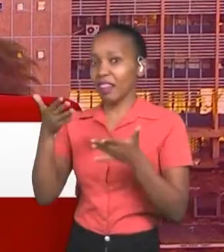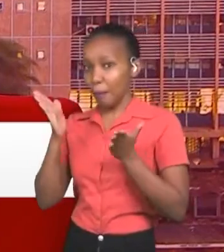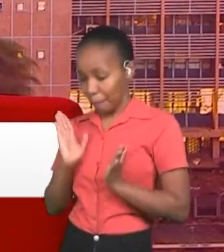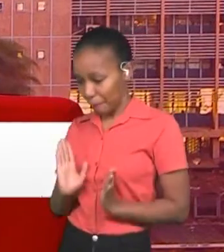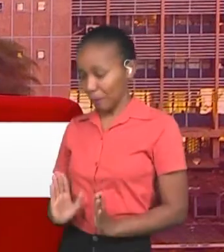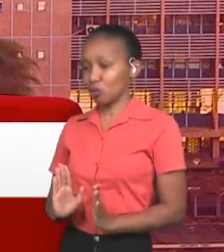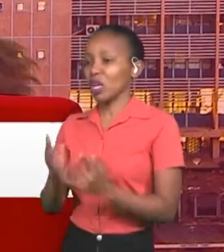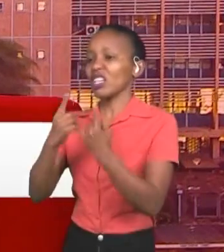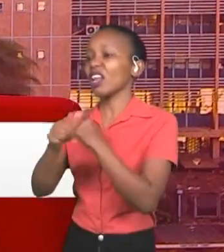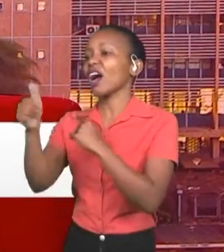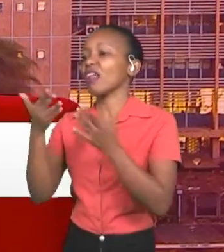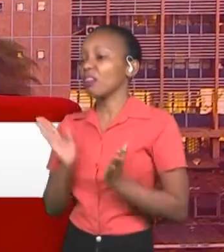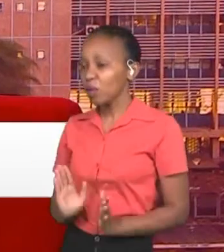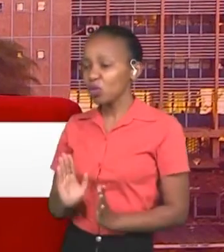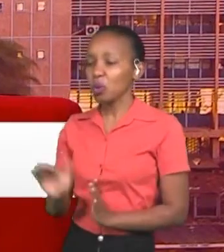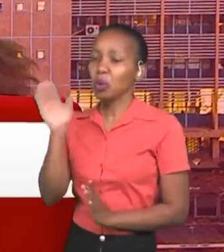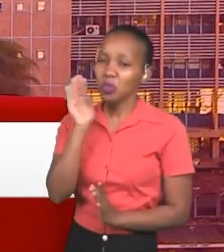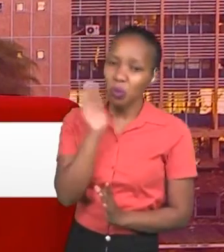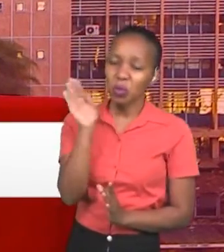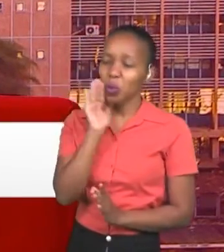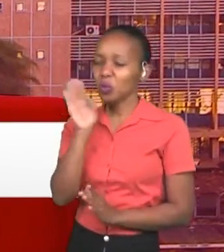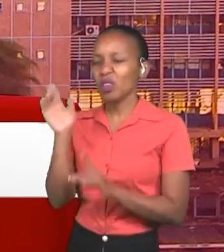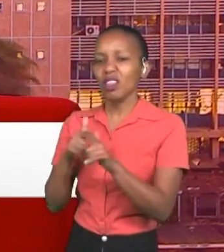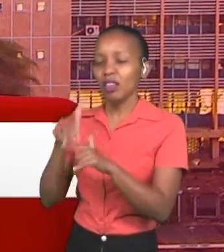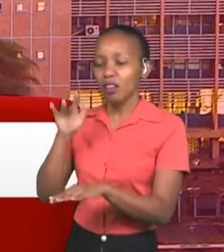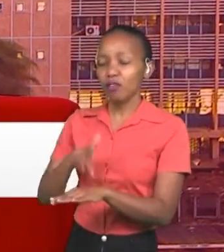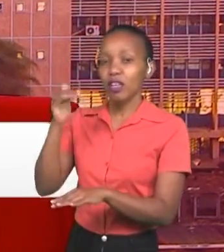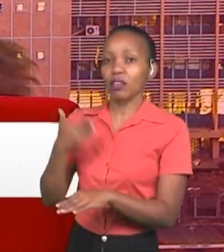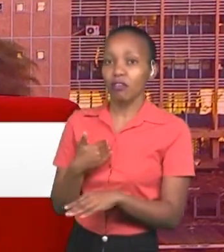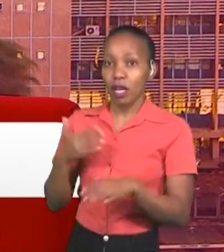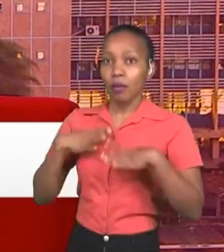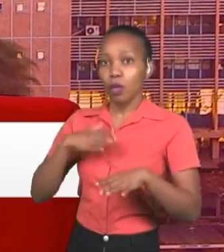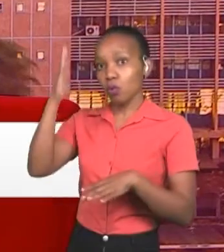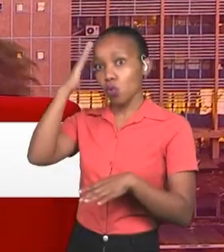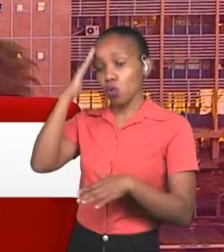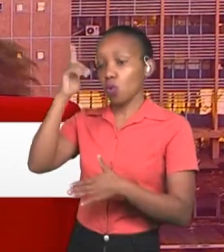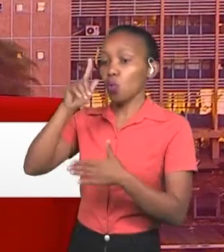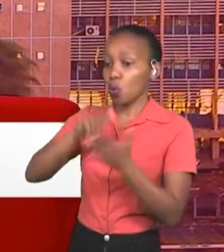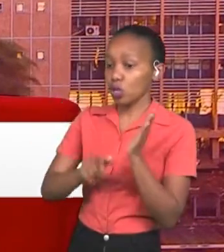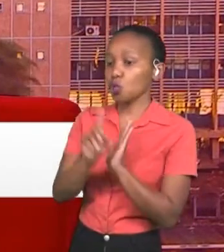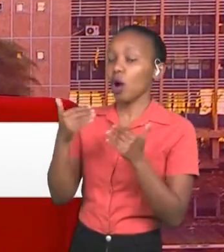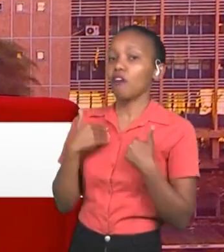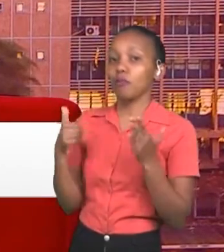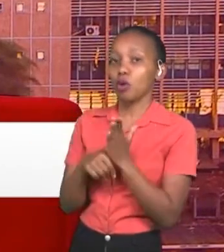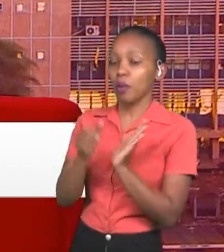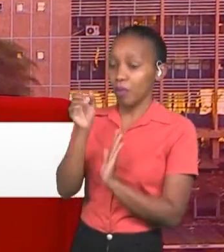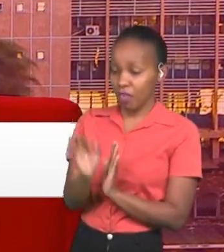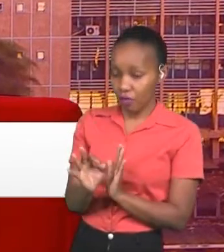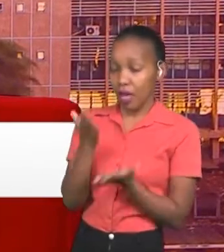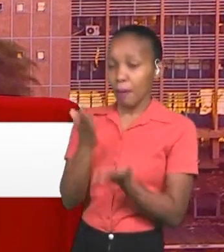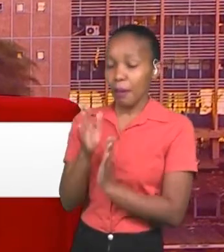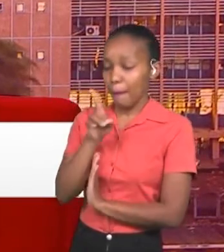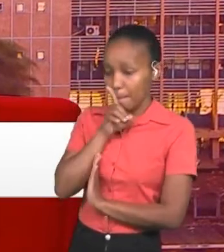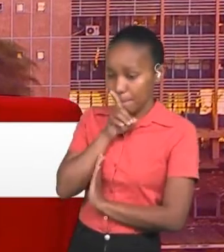mwingine. So unajua ina watu ina a ripple effect that ends up many people knowing that you have issues, so, which you, if you kept them to